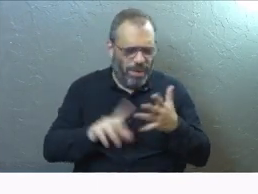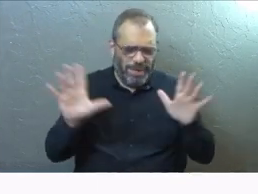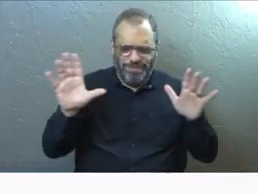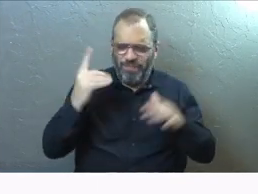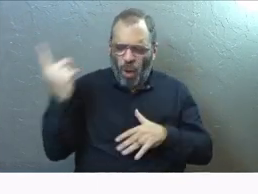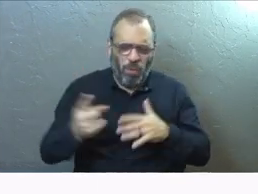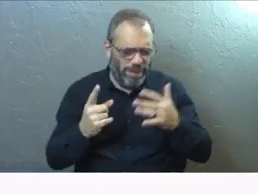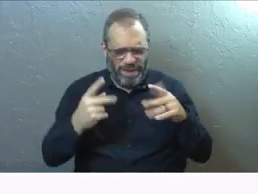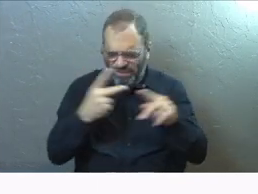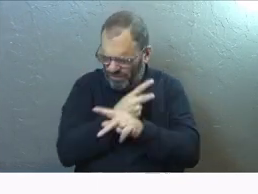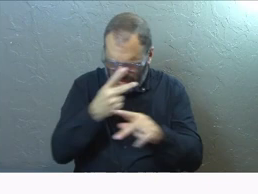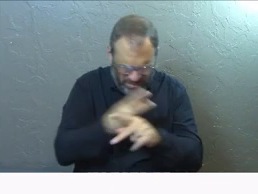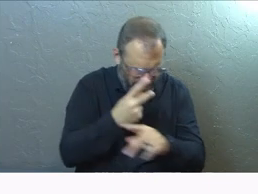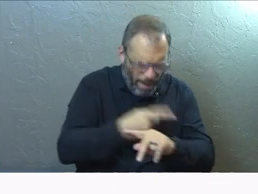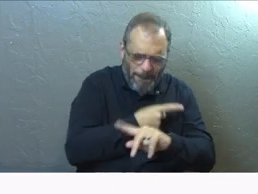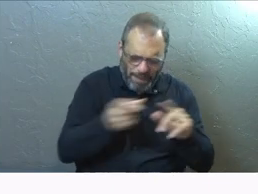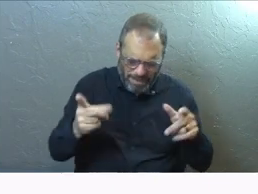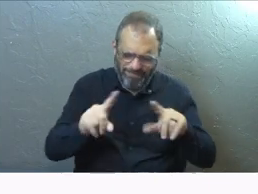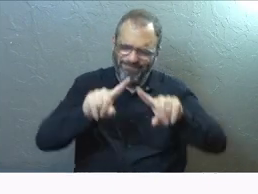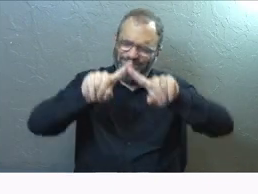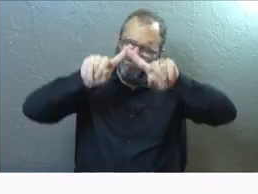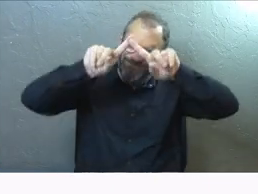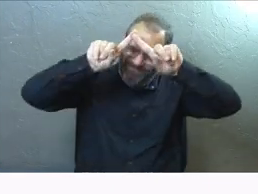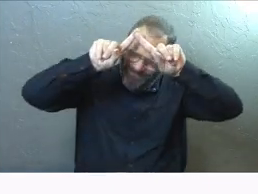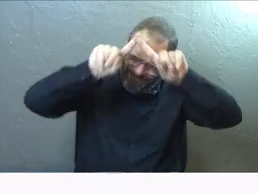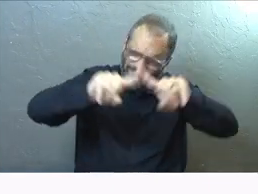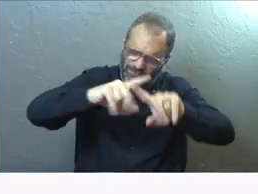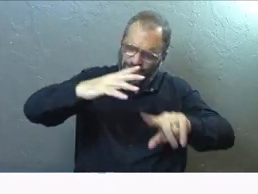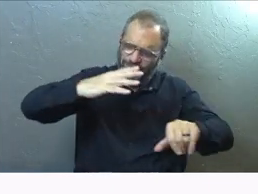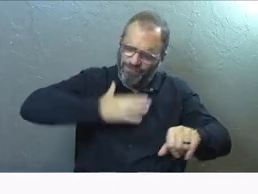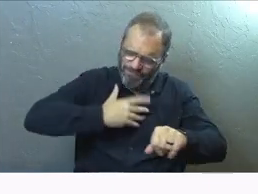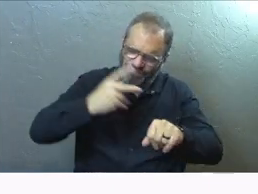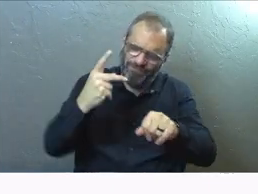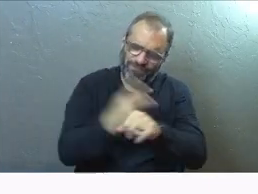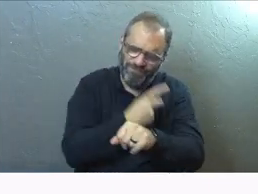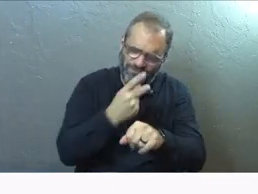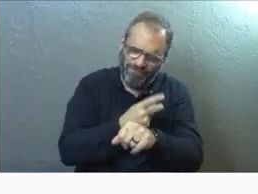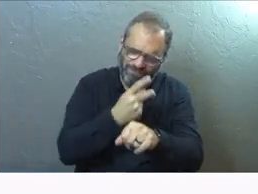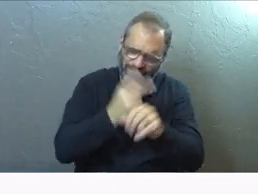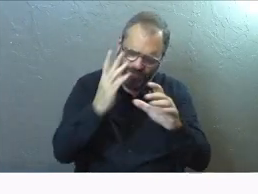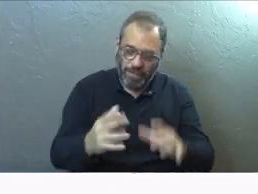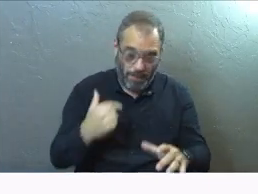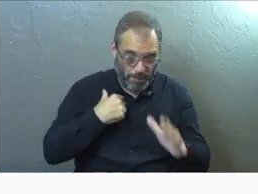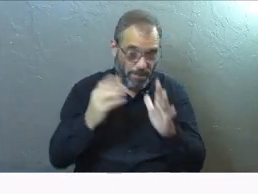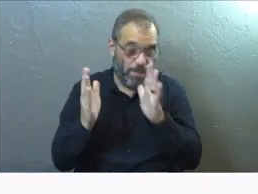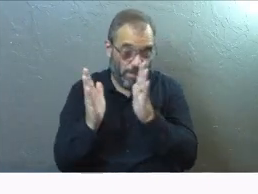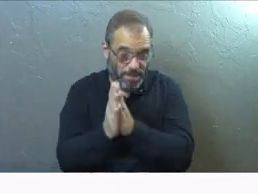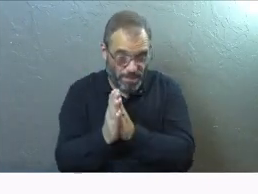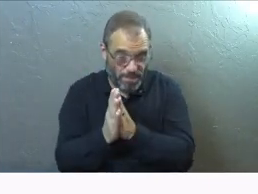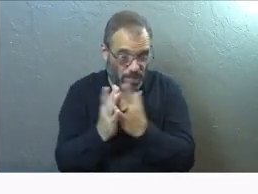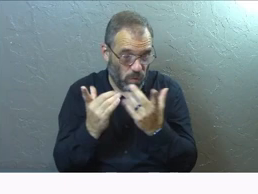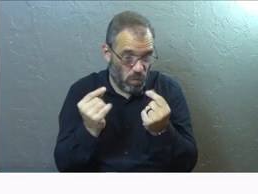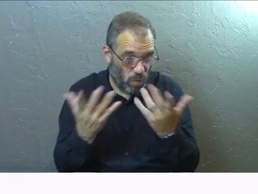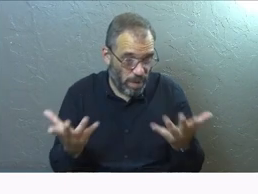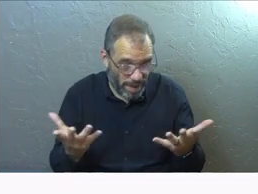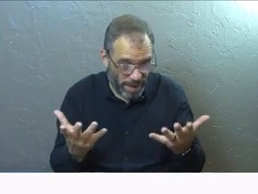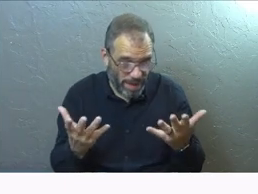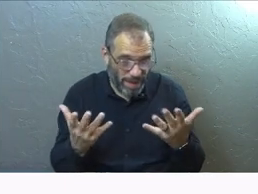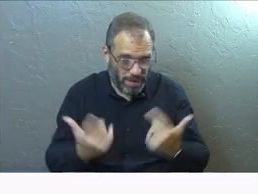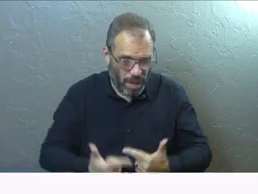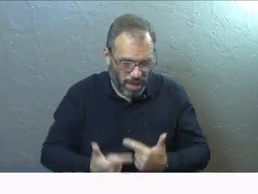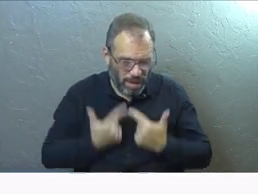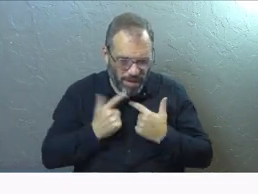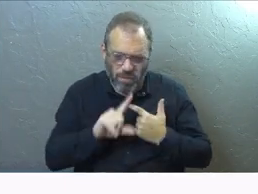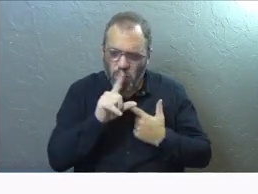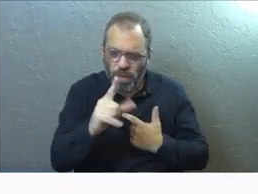one who's always trying to figure it out, but I'm gonna lean on you as my shepherd. And God, what I pray that that allows us to do is to live in a